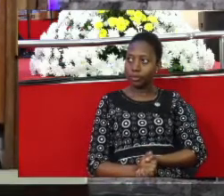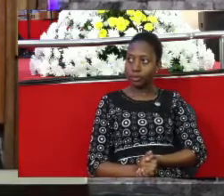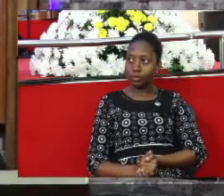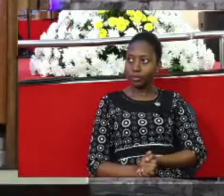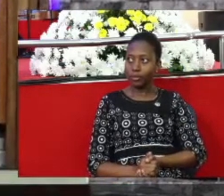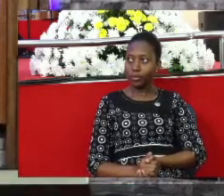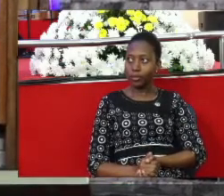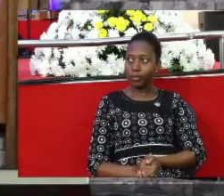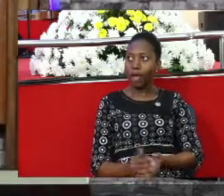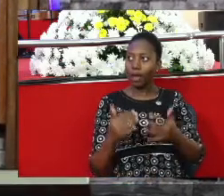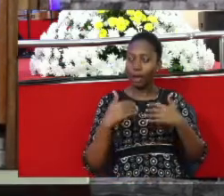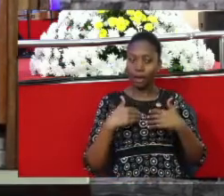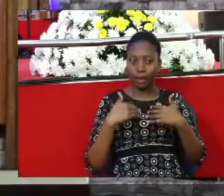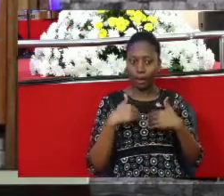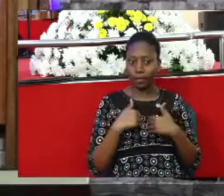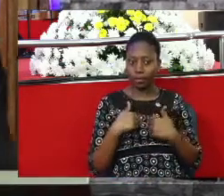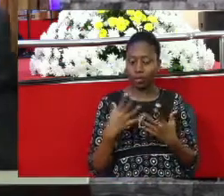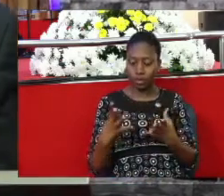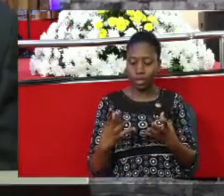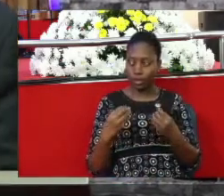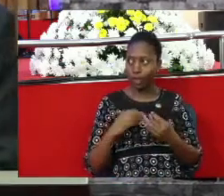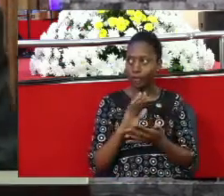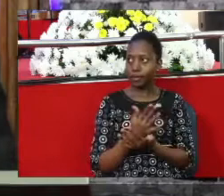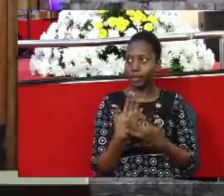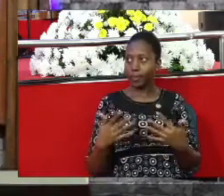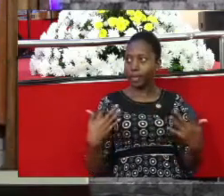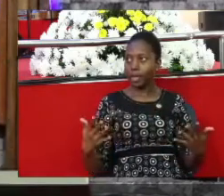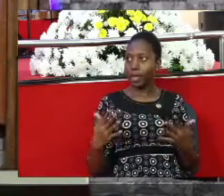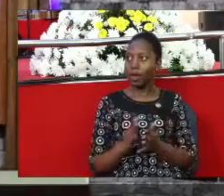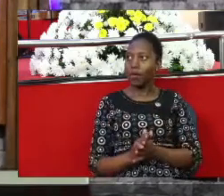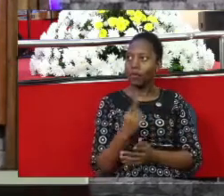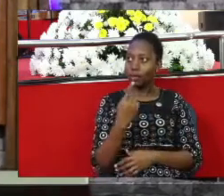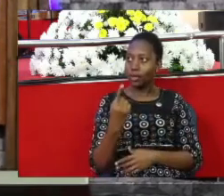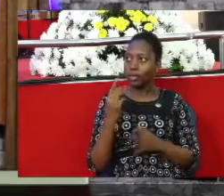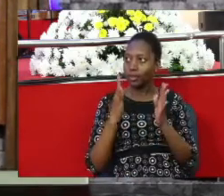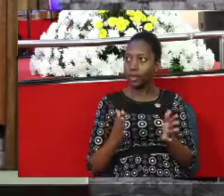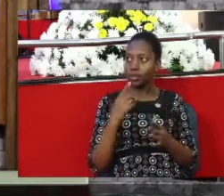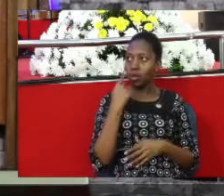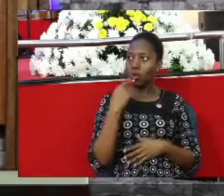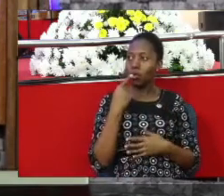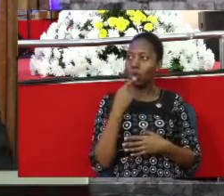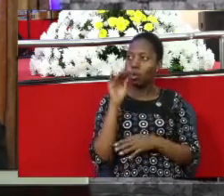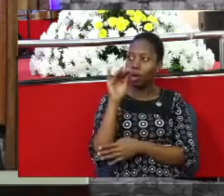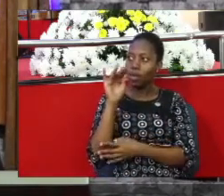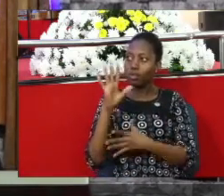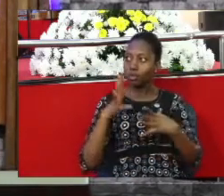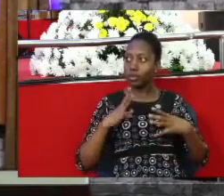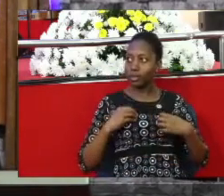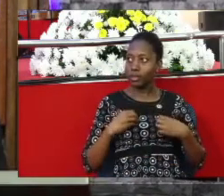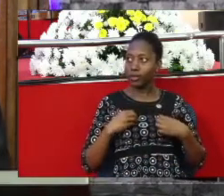to receive something. Matthew 7:8. For everyone who asks receives. And he who seeks